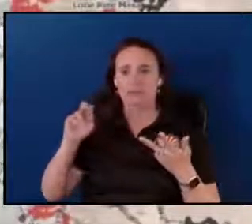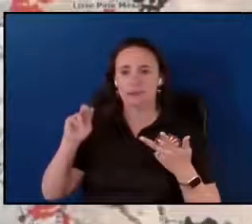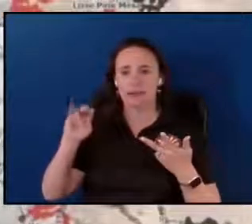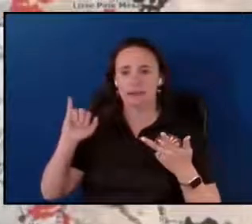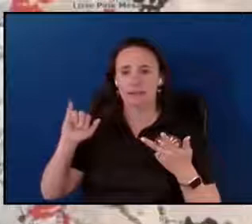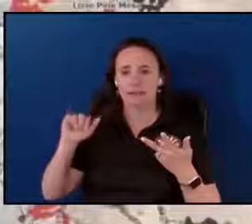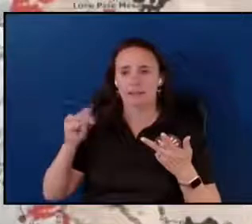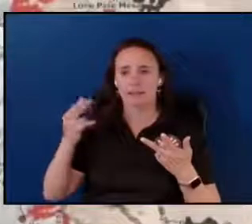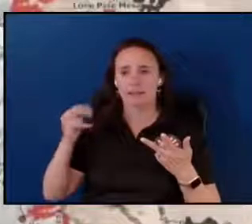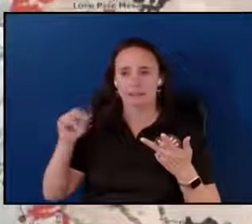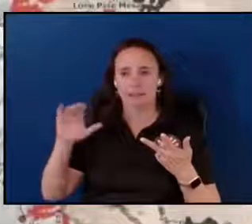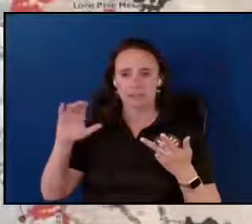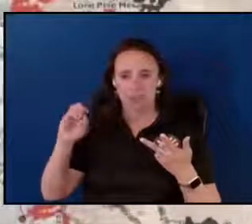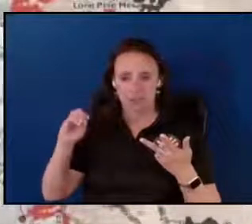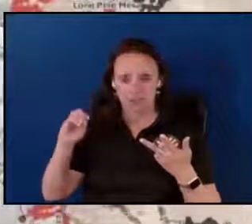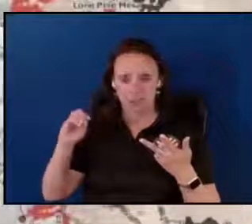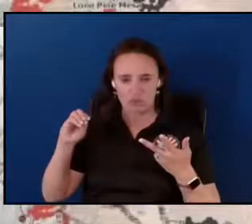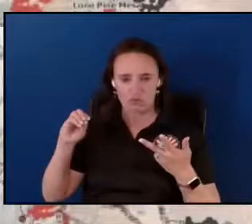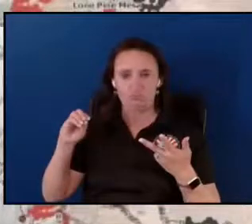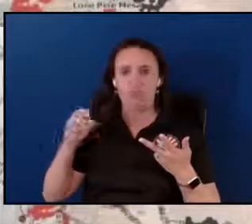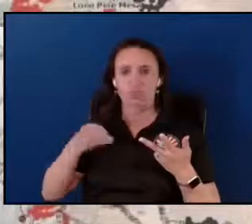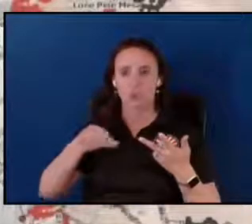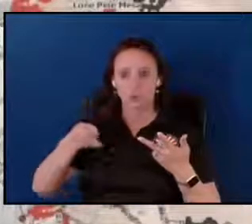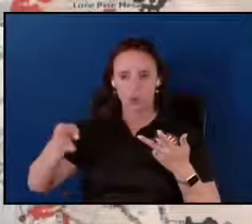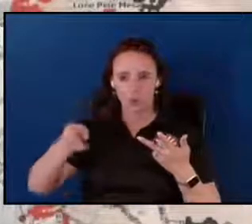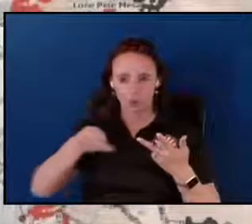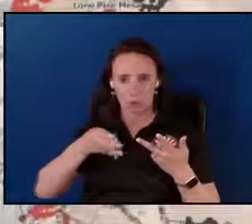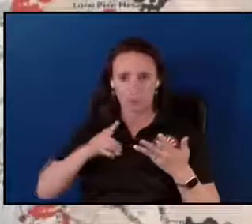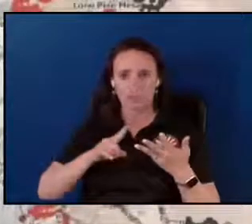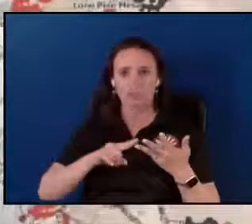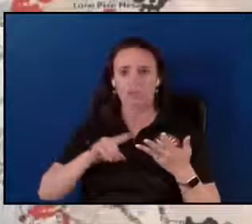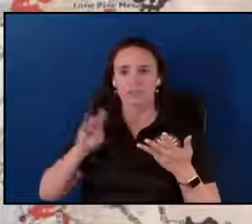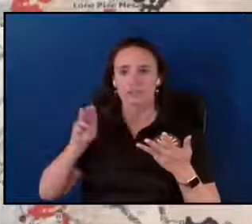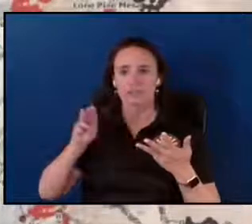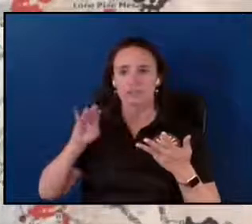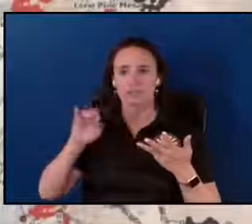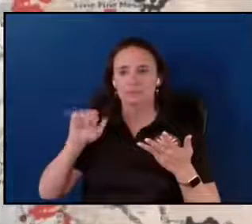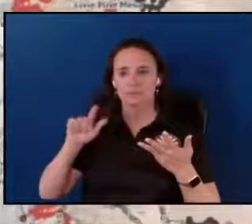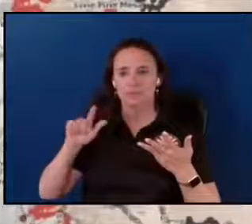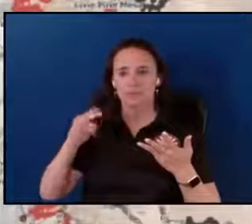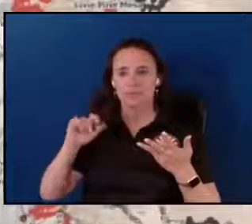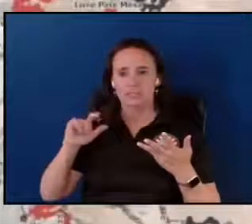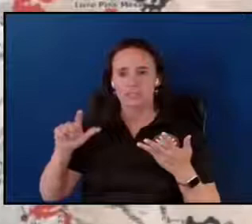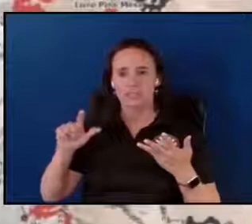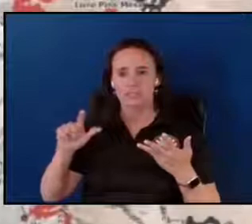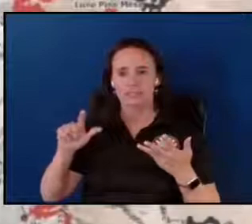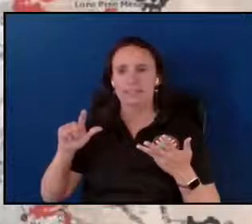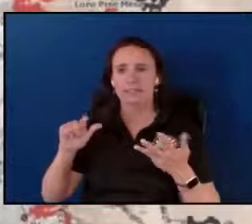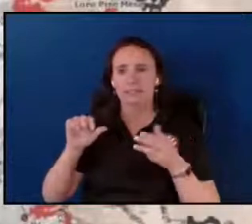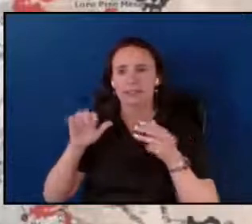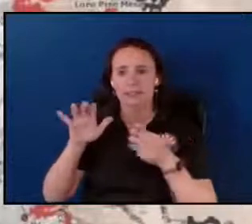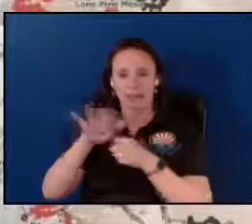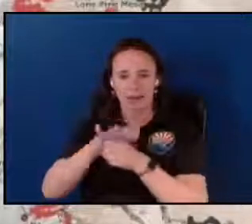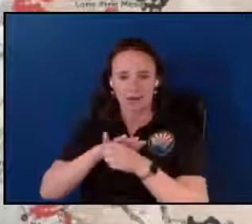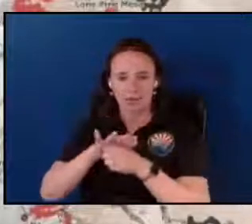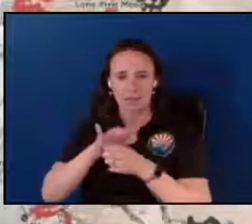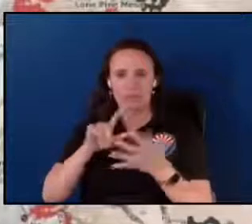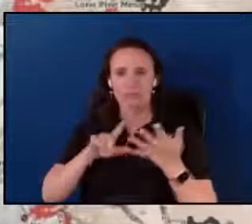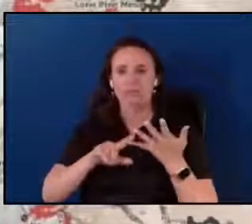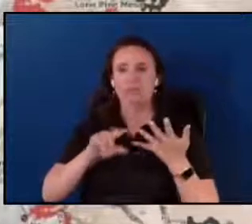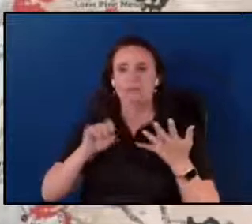corridor, and also the Mineral Hill area, which is San Pablo, Ojitos